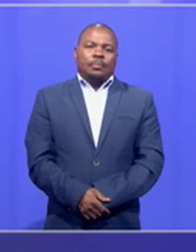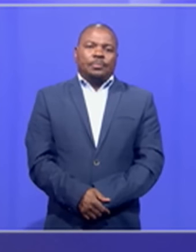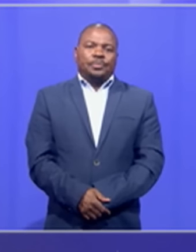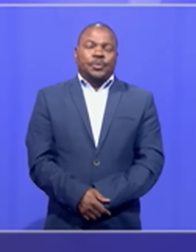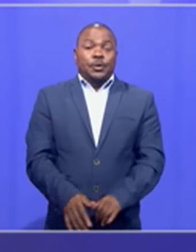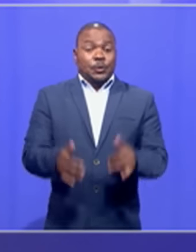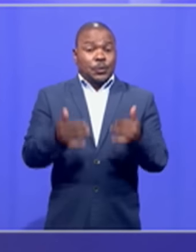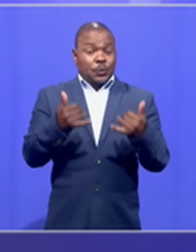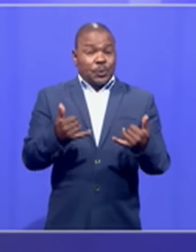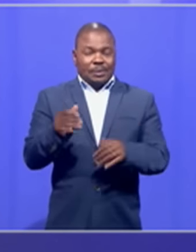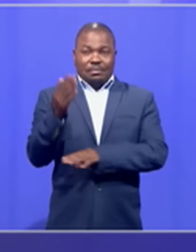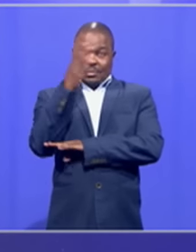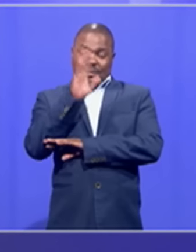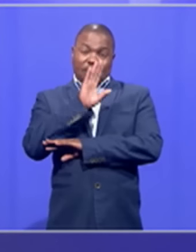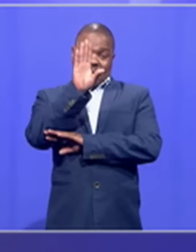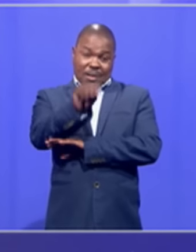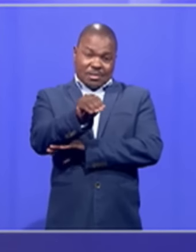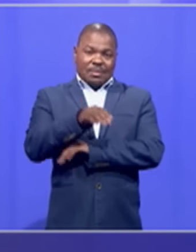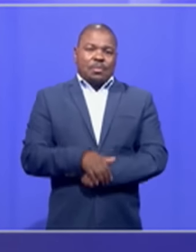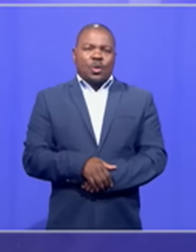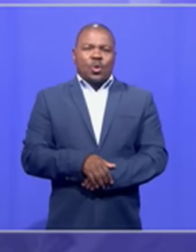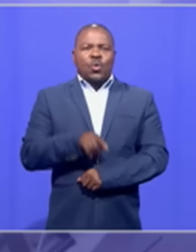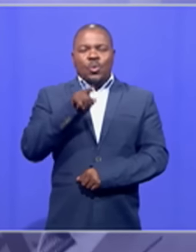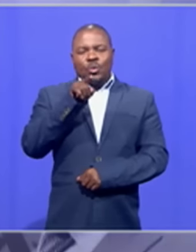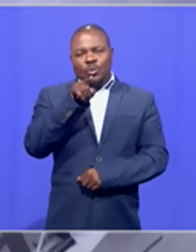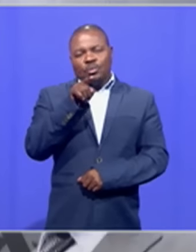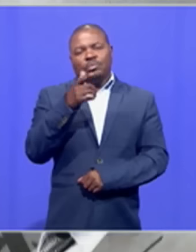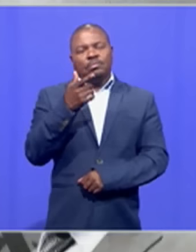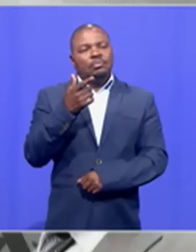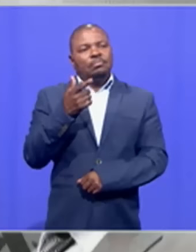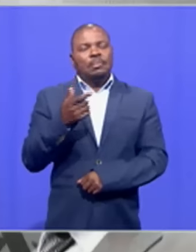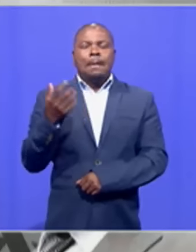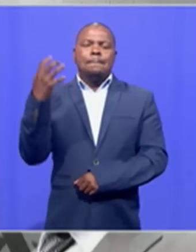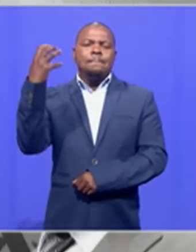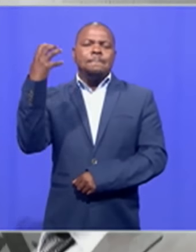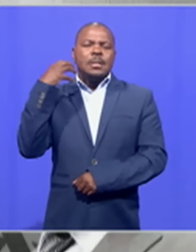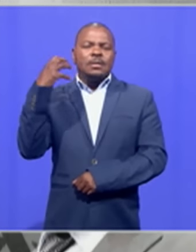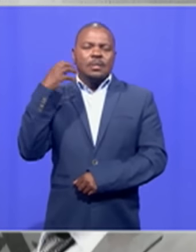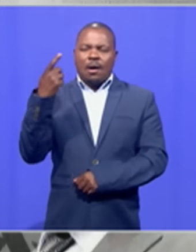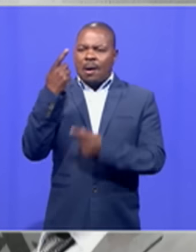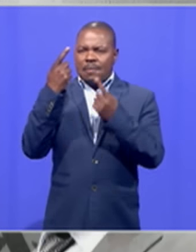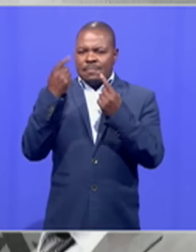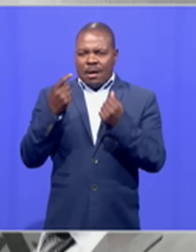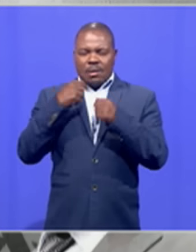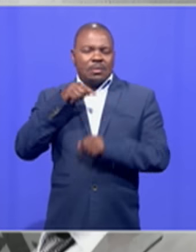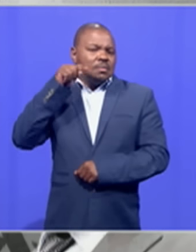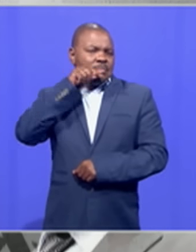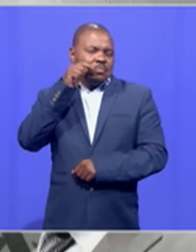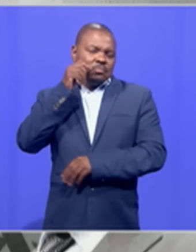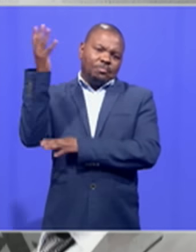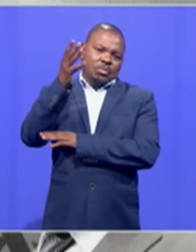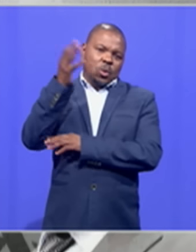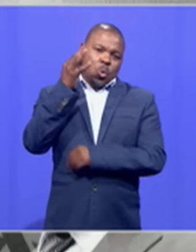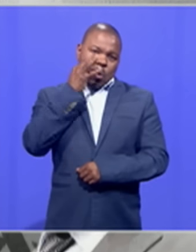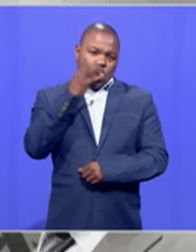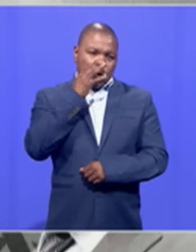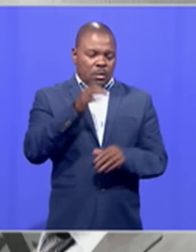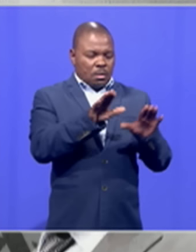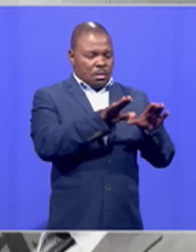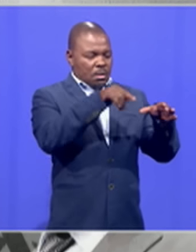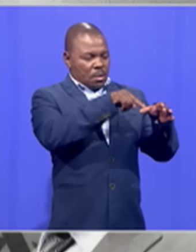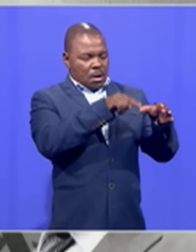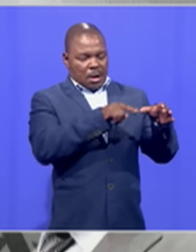Le hono re botšišitše gore na maikutlo a gagwe ke afe morago ga gore tona ya matlotlo Enoch Godongwana a laetše gore se sengwe sa ditheo